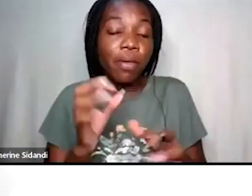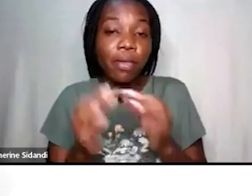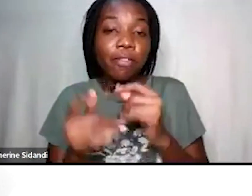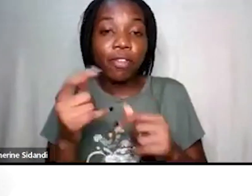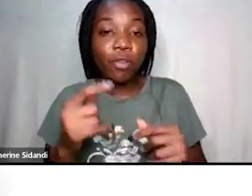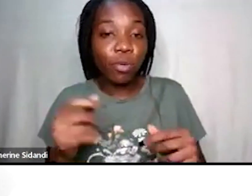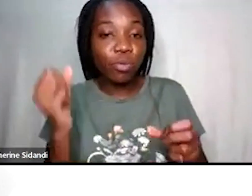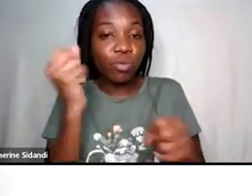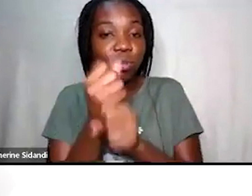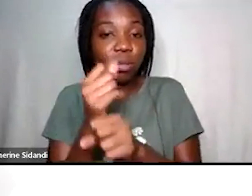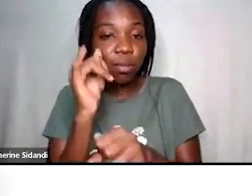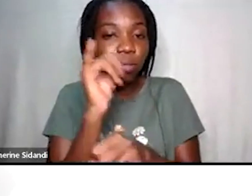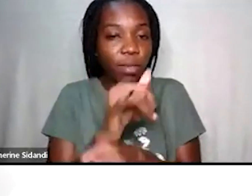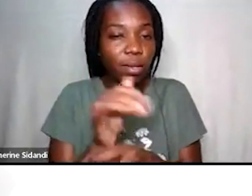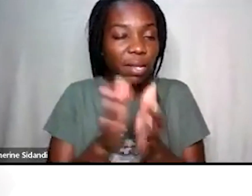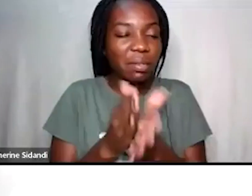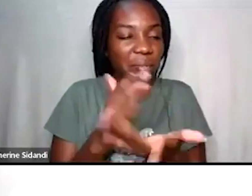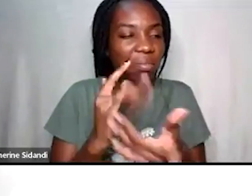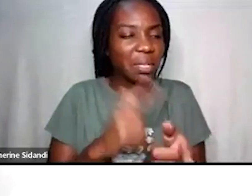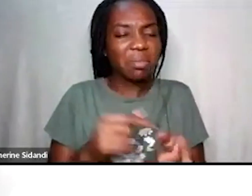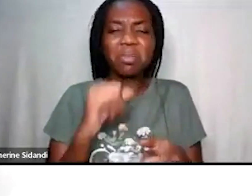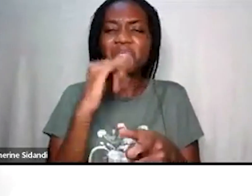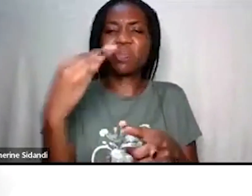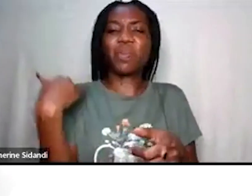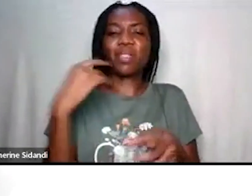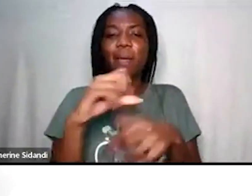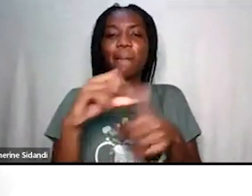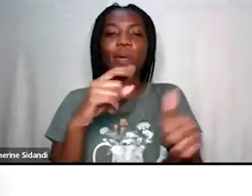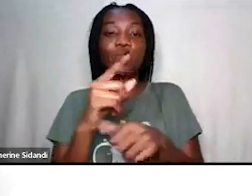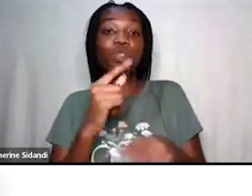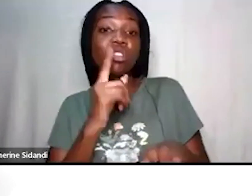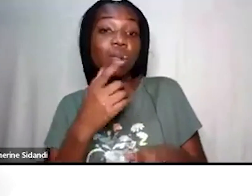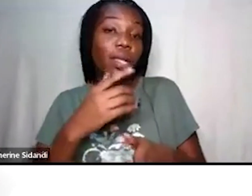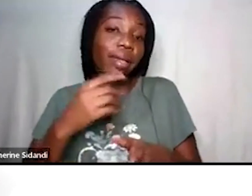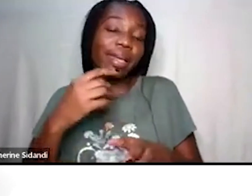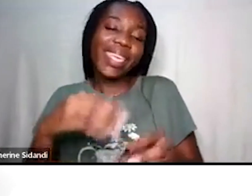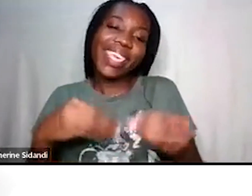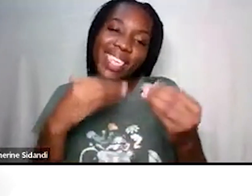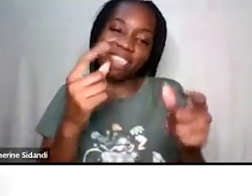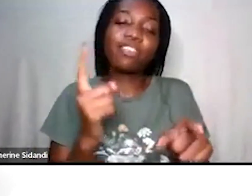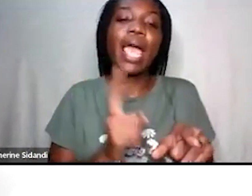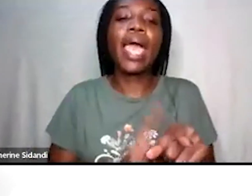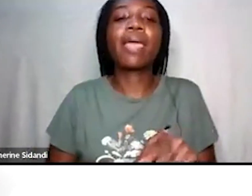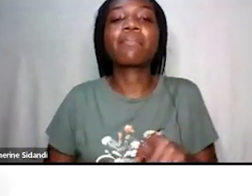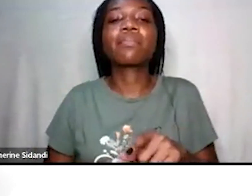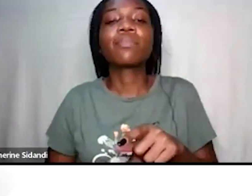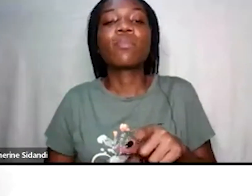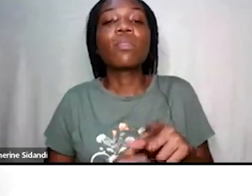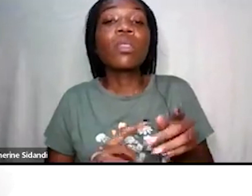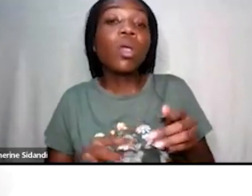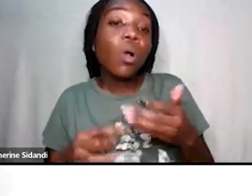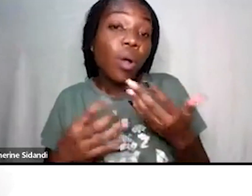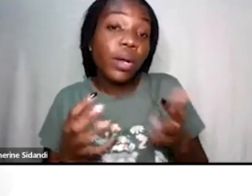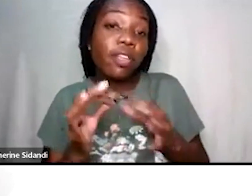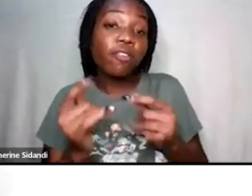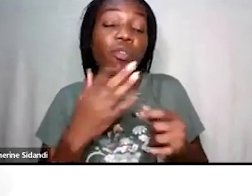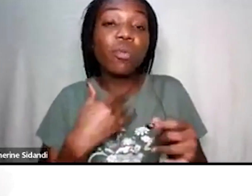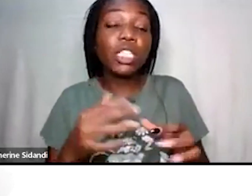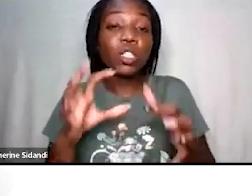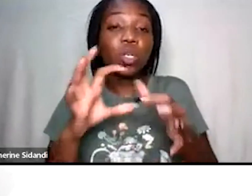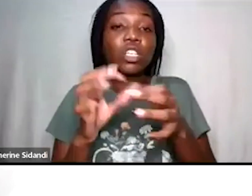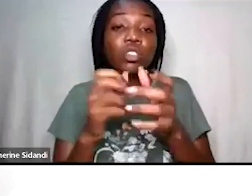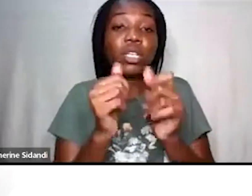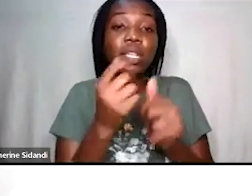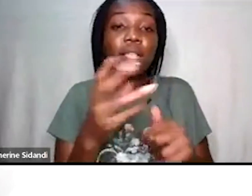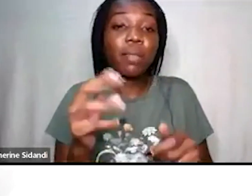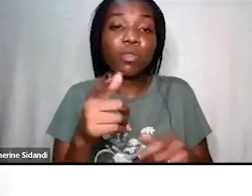not even bother about you. So it's just a matter of time. Give them time. Or if you really want to connect with them, find out who